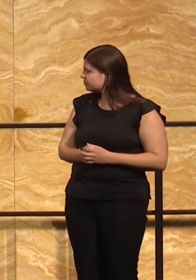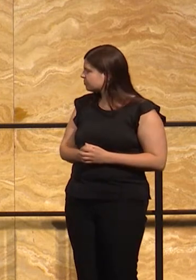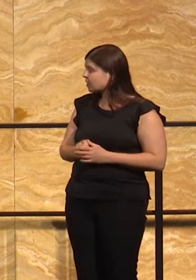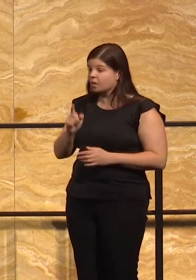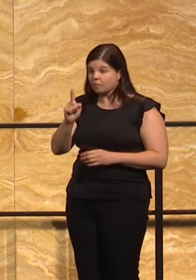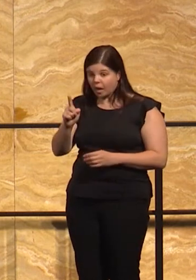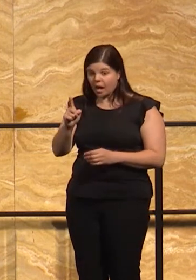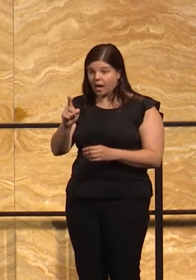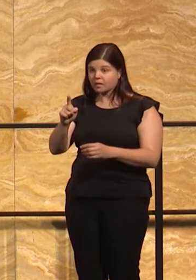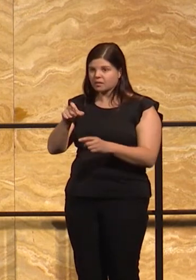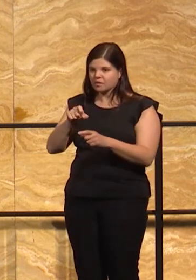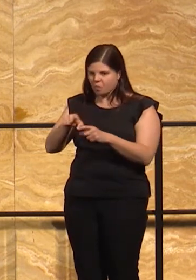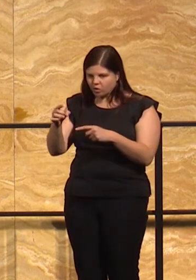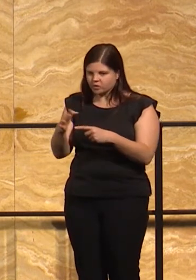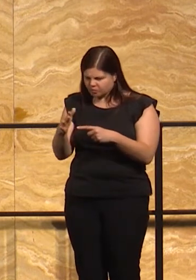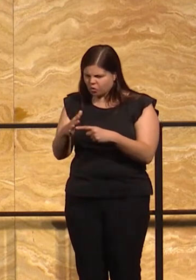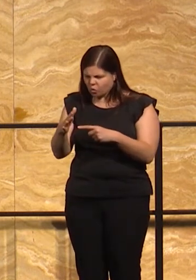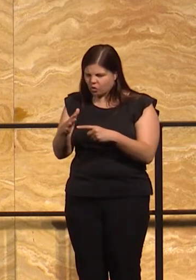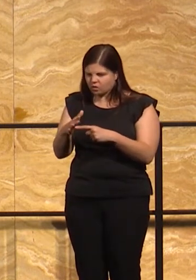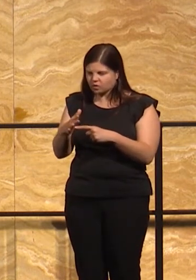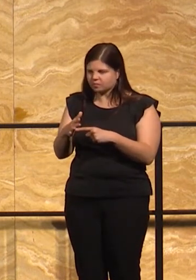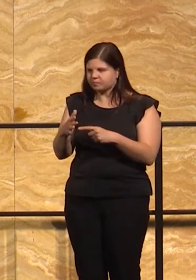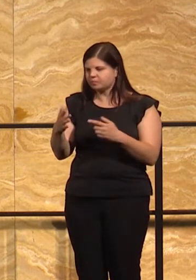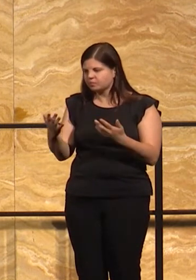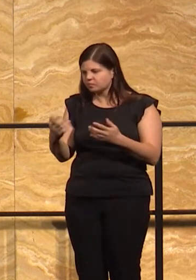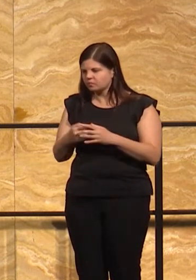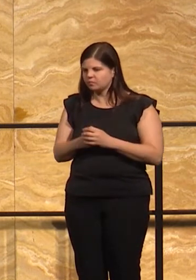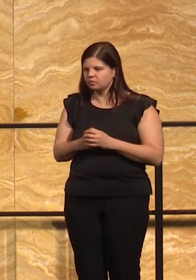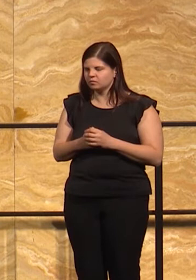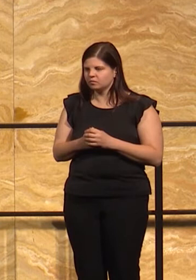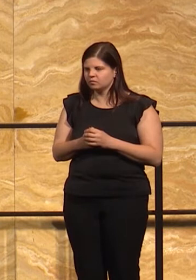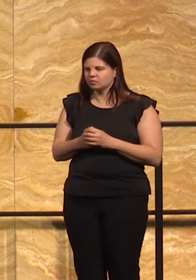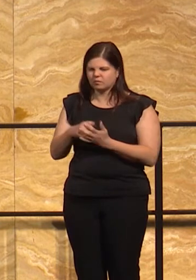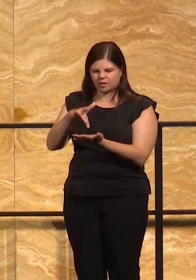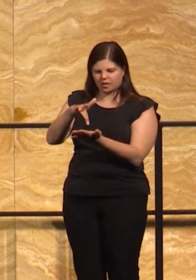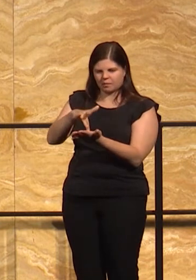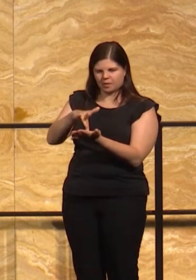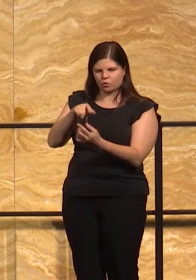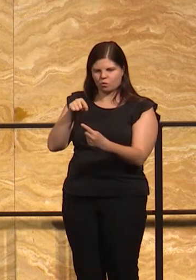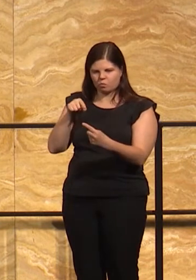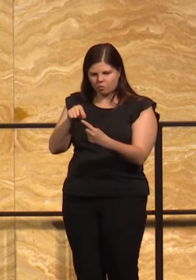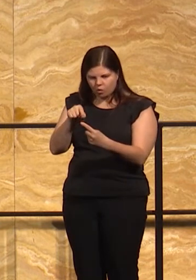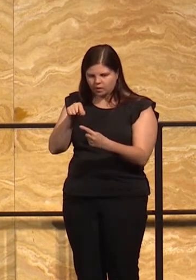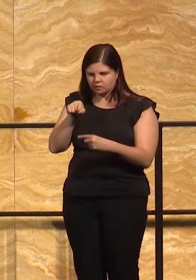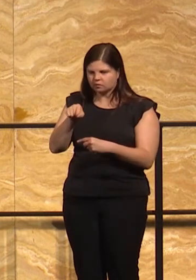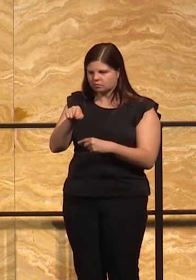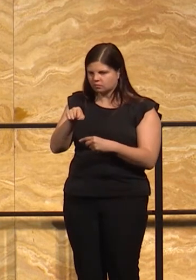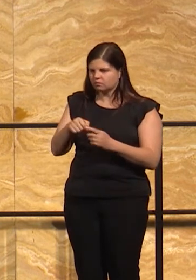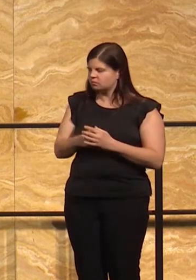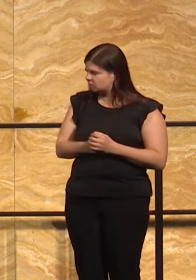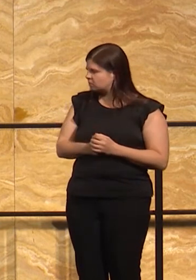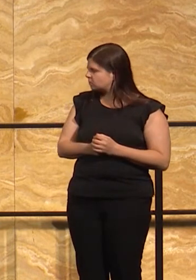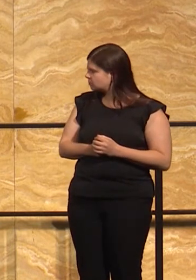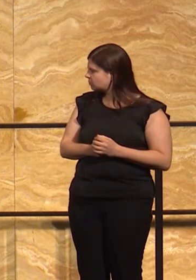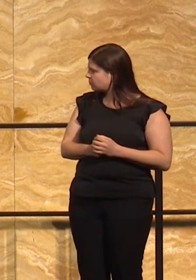matter in places that are the middle point, that are, you know, at the intersection that you talk about. The